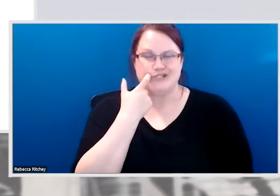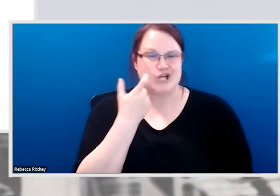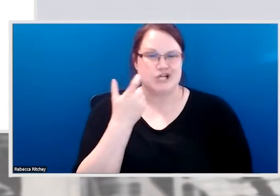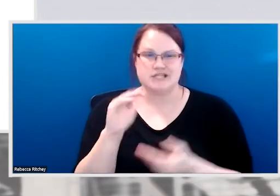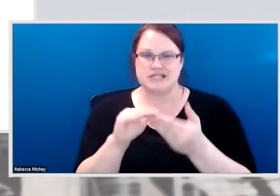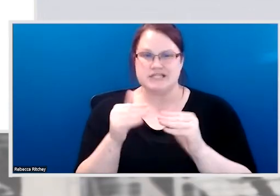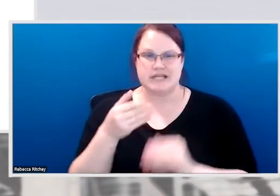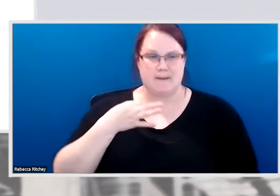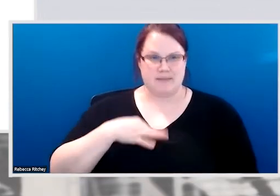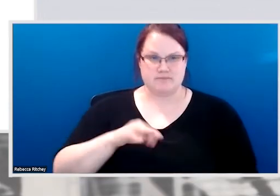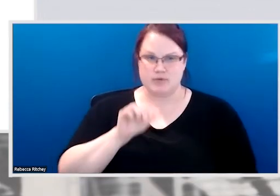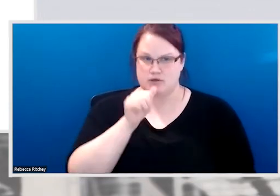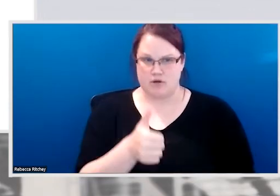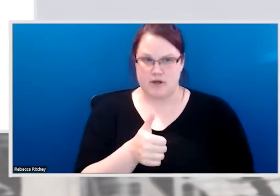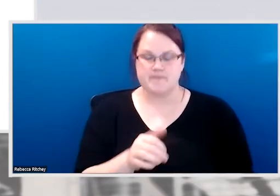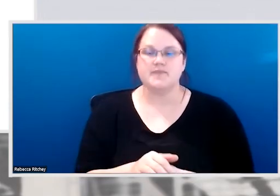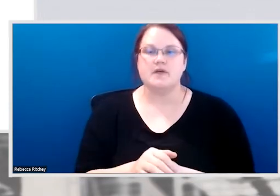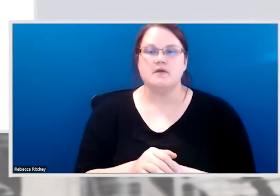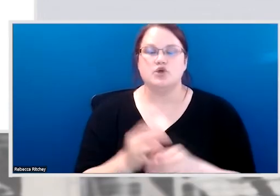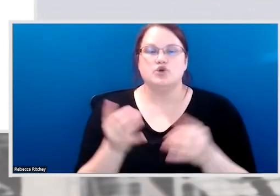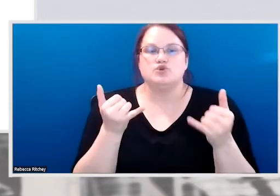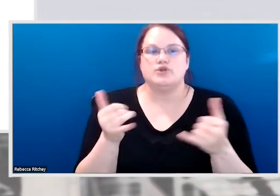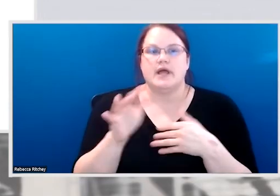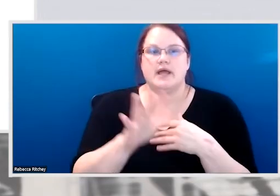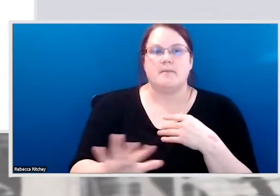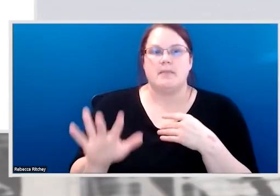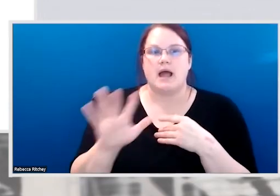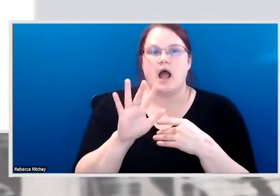Pittsburgh. To date, about